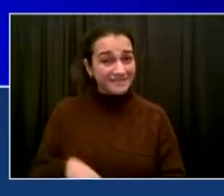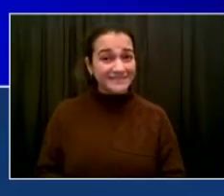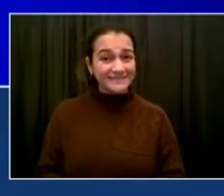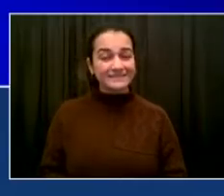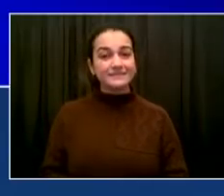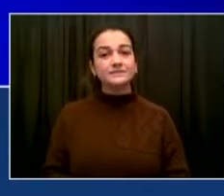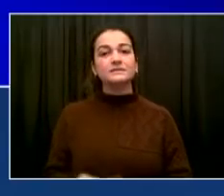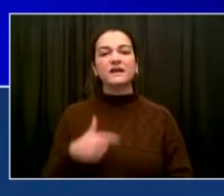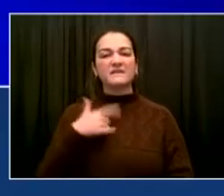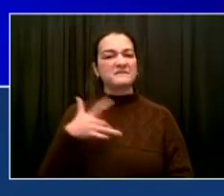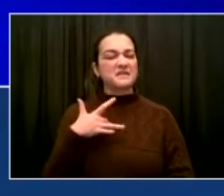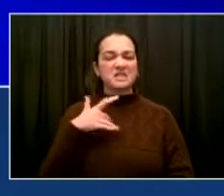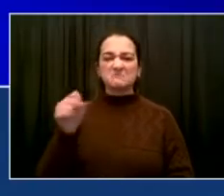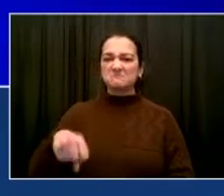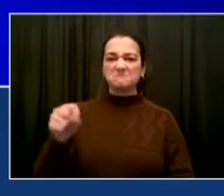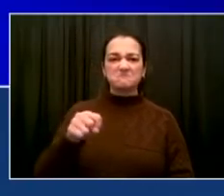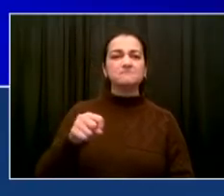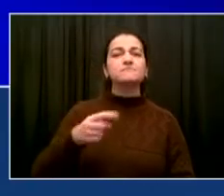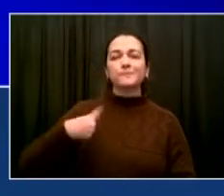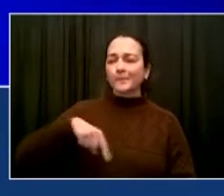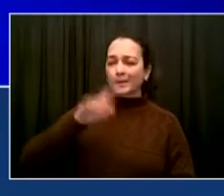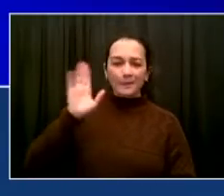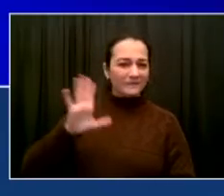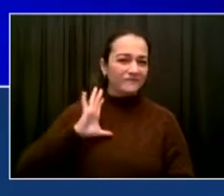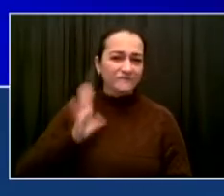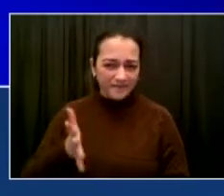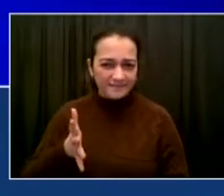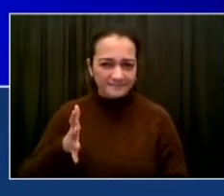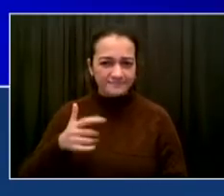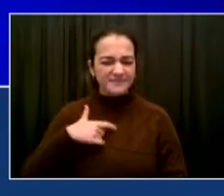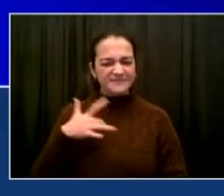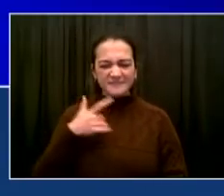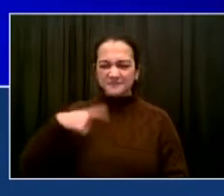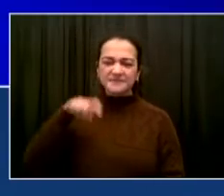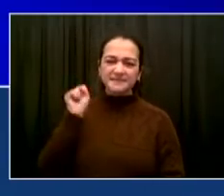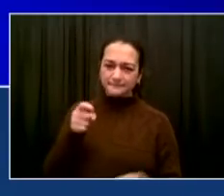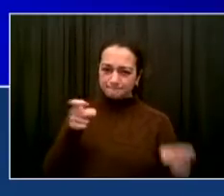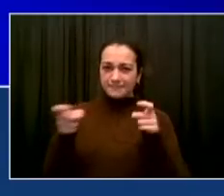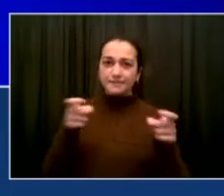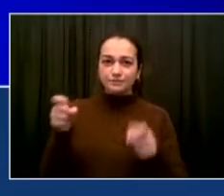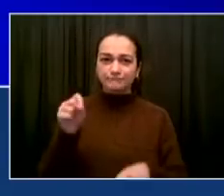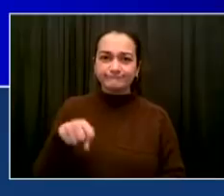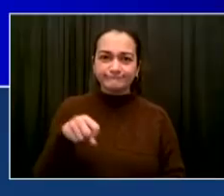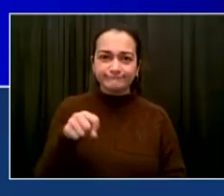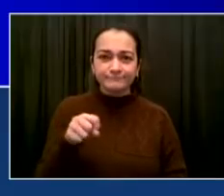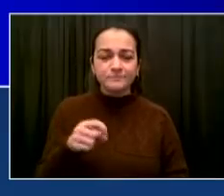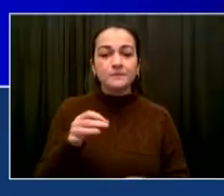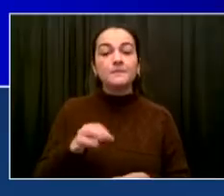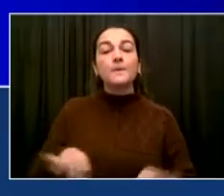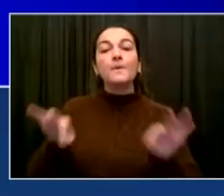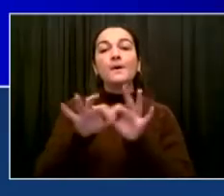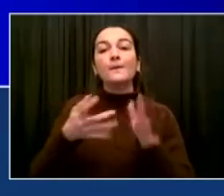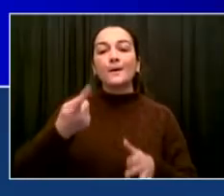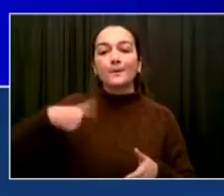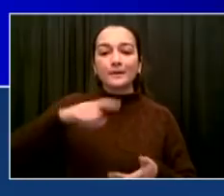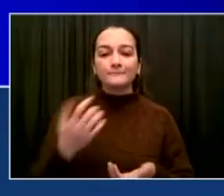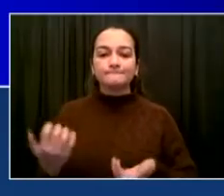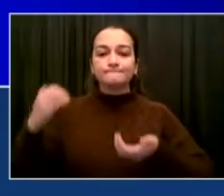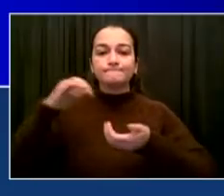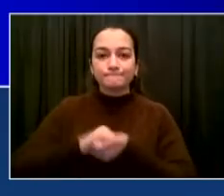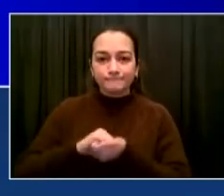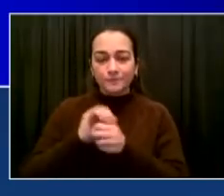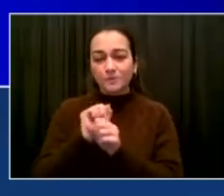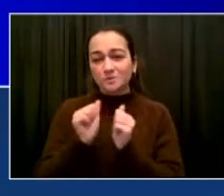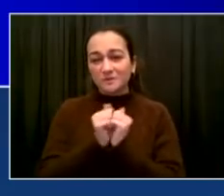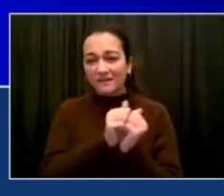have to work together, and we're all going to have to focus on getting the maximum New Yorkers vaccinated and boosted as quickly as possible. I want you to